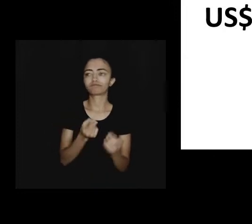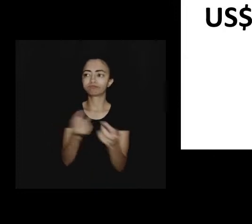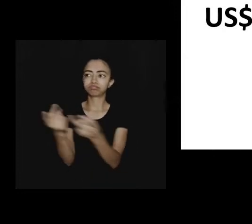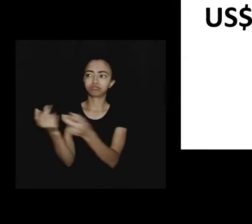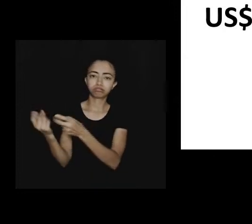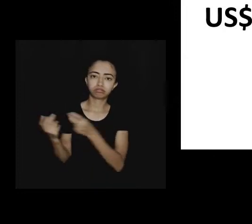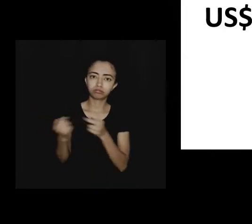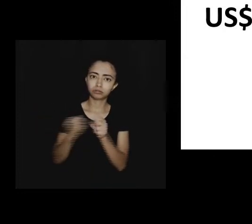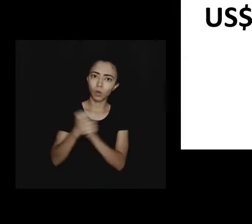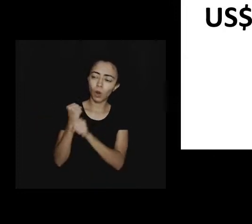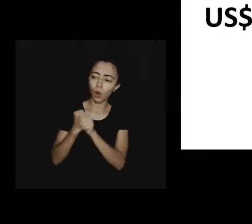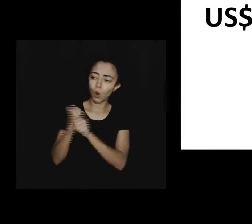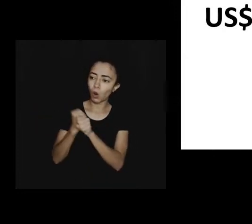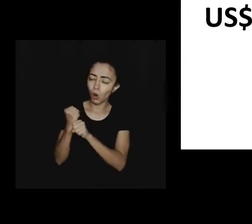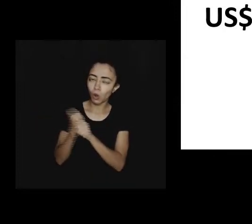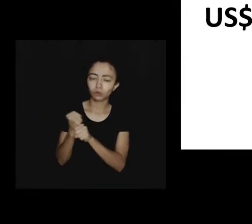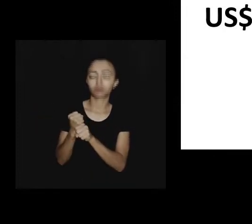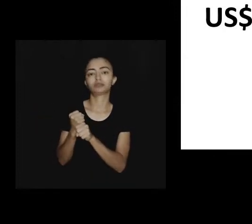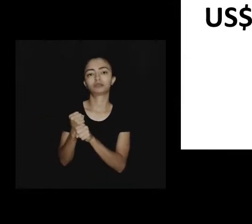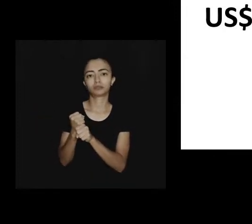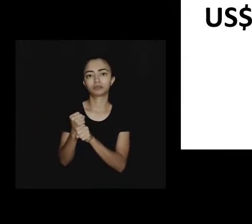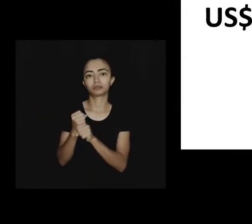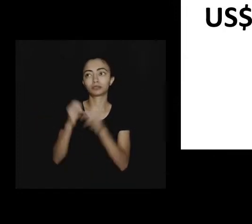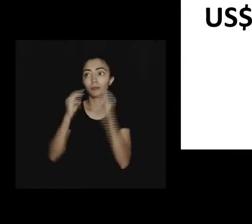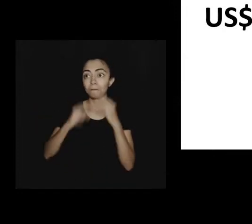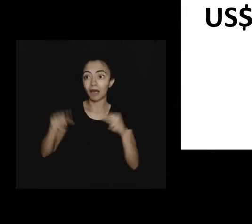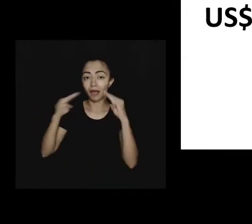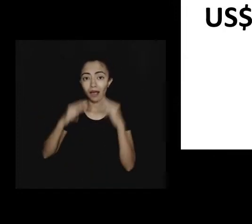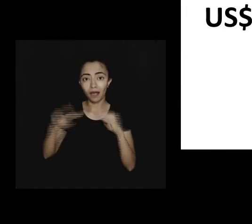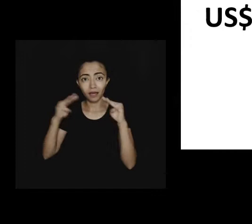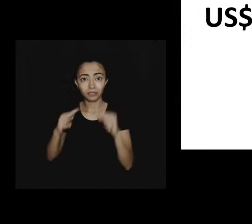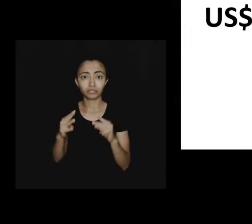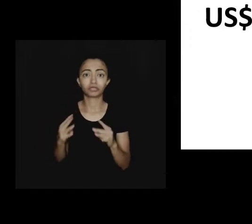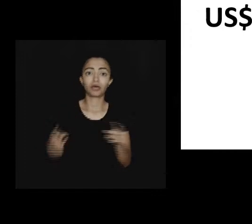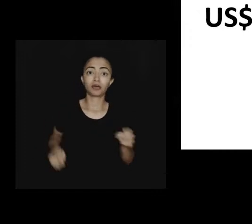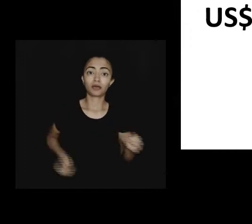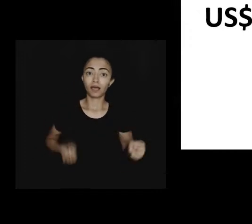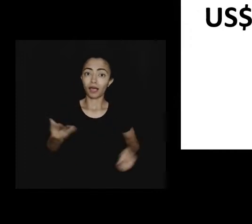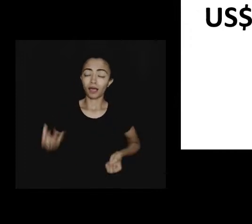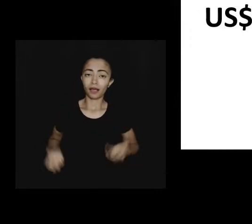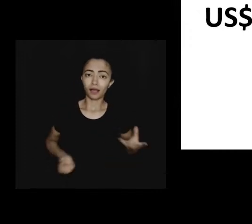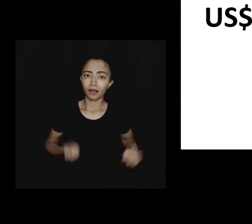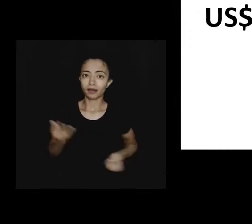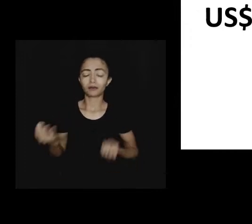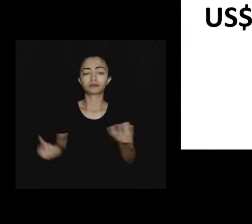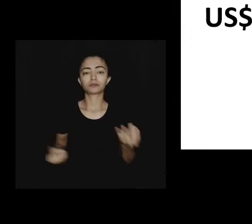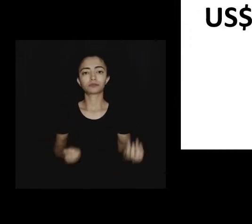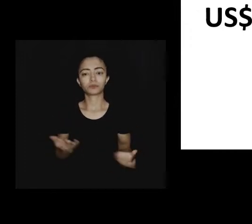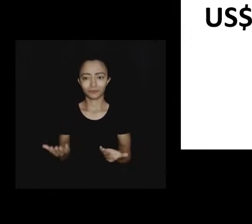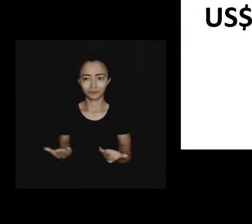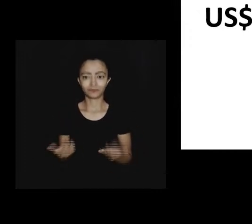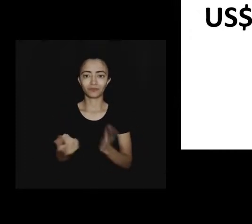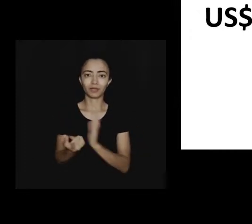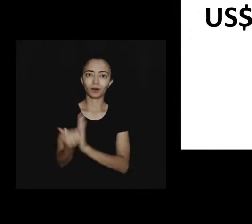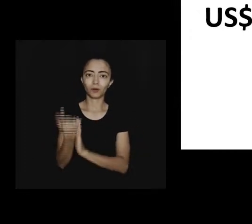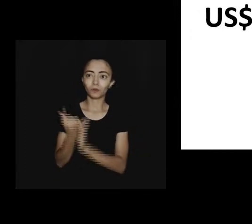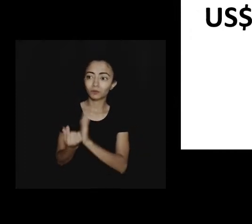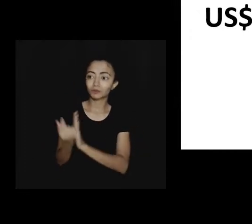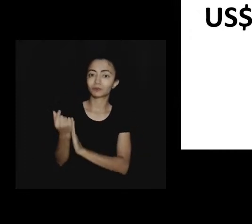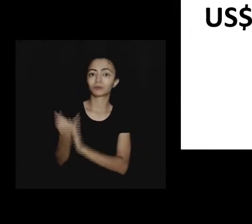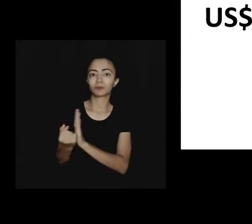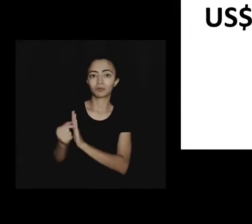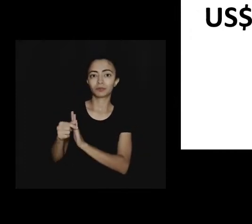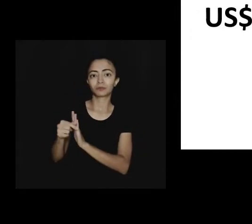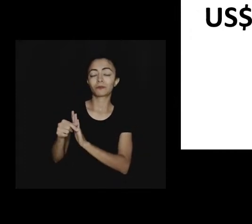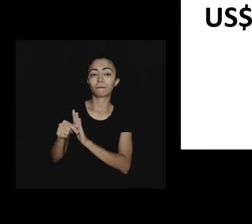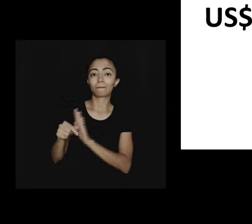double WHO's entire operating budget, just to set some kind of scale to that. Every health issue that we try to deal with on a